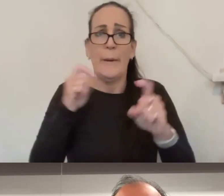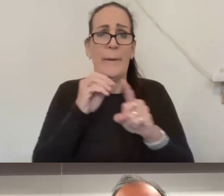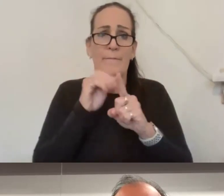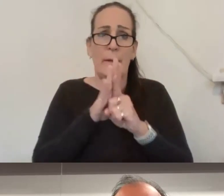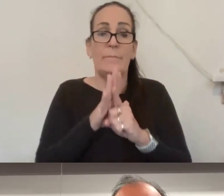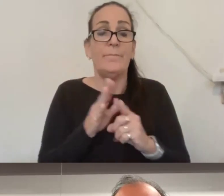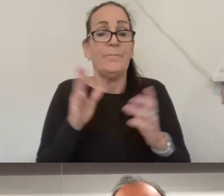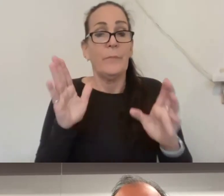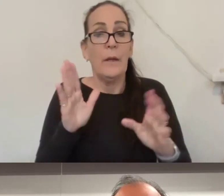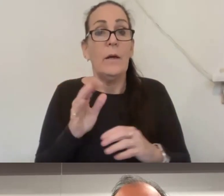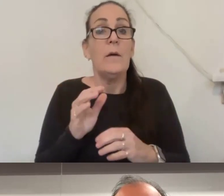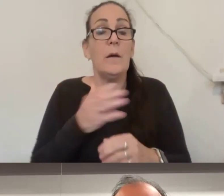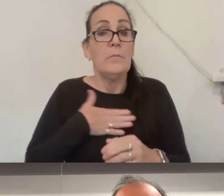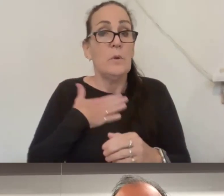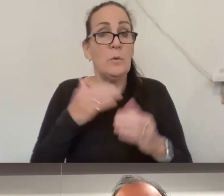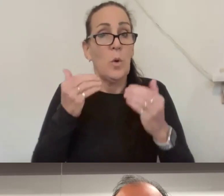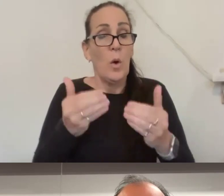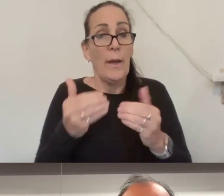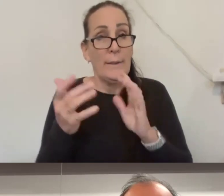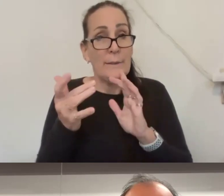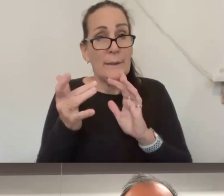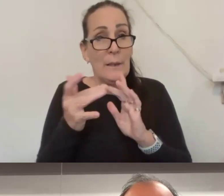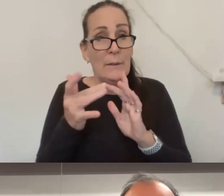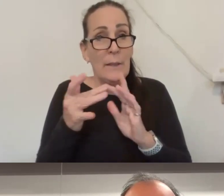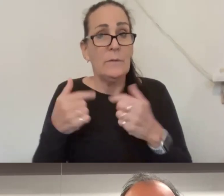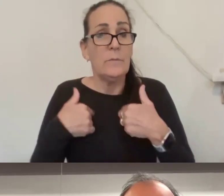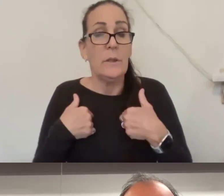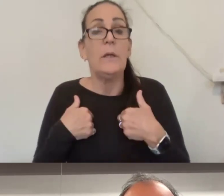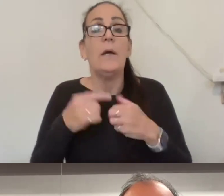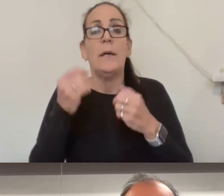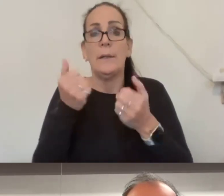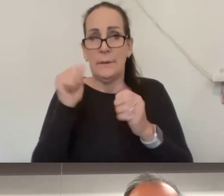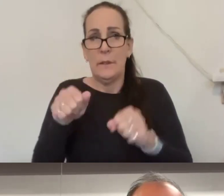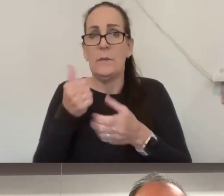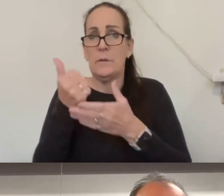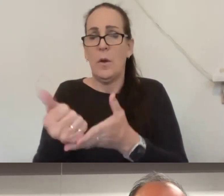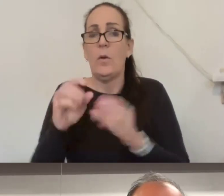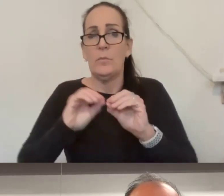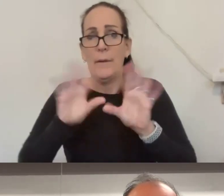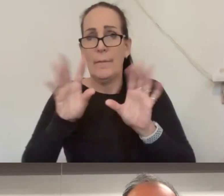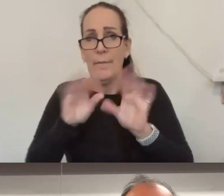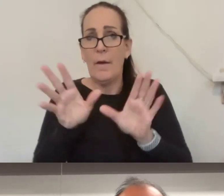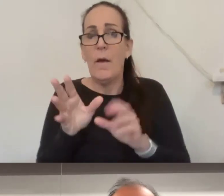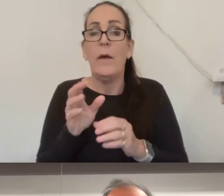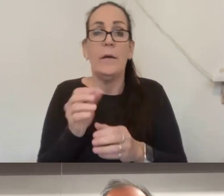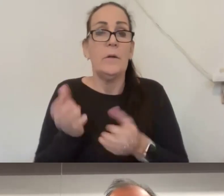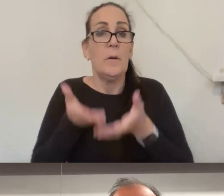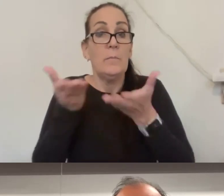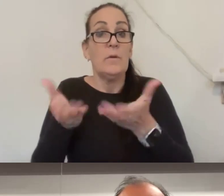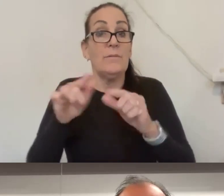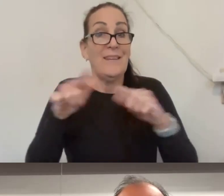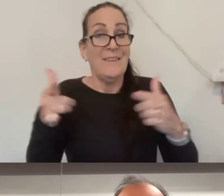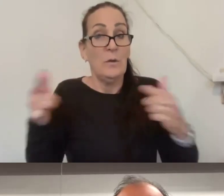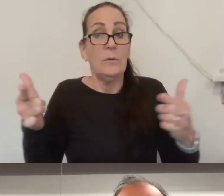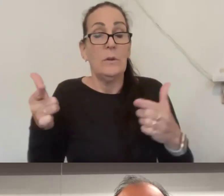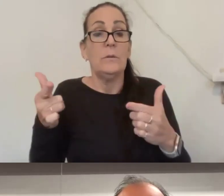Don't hesitate to reach out to me and I can clarify or provide language or be helpful. to make sure that